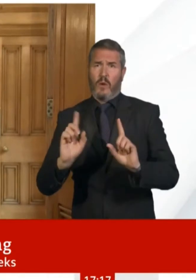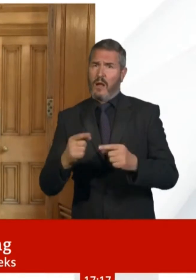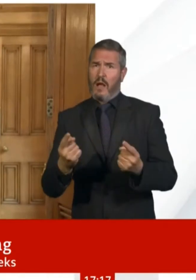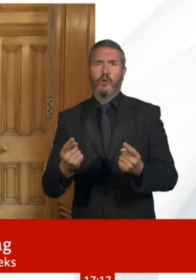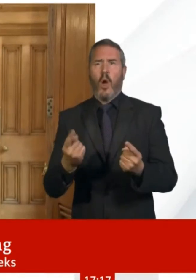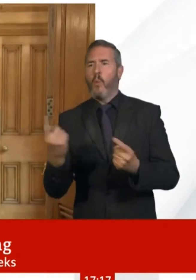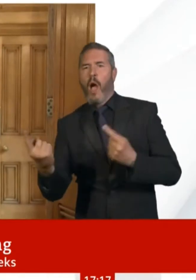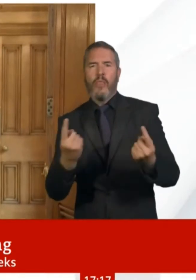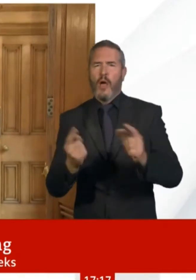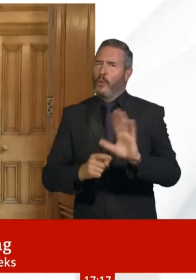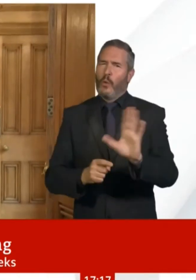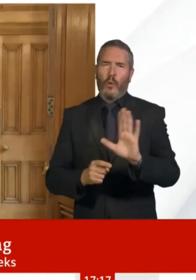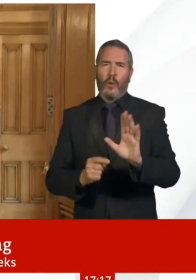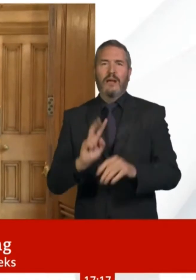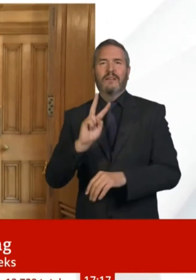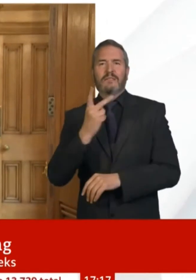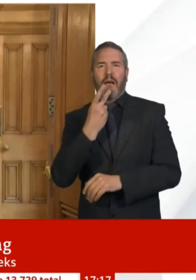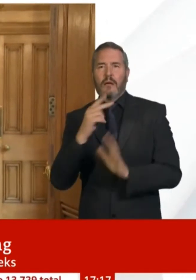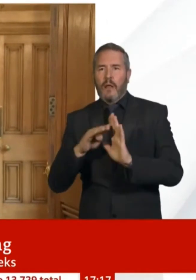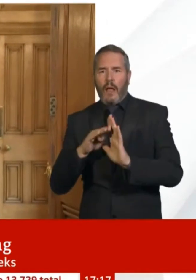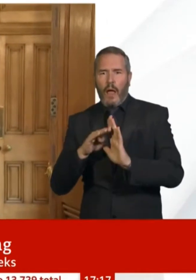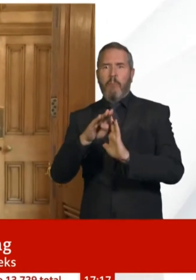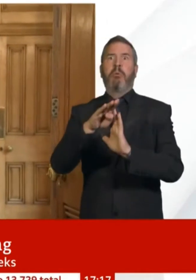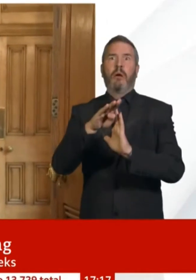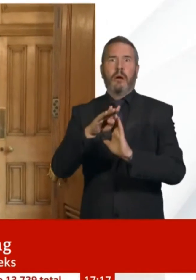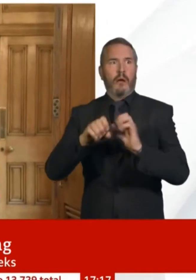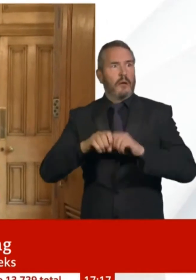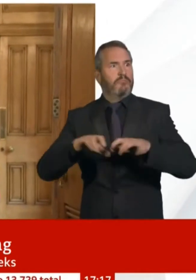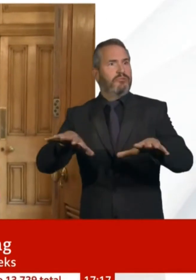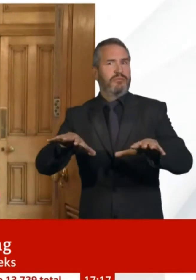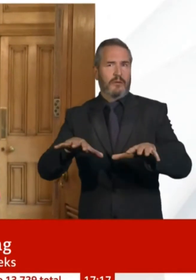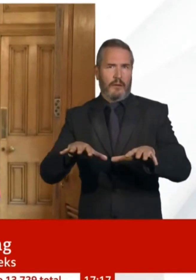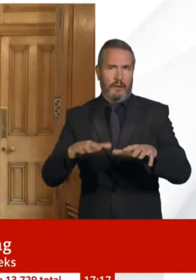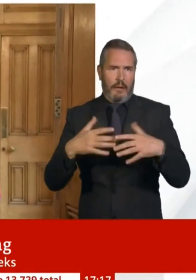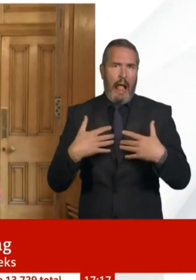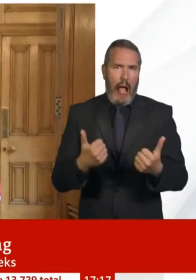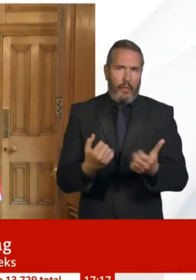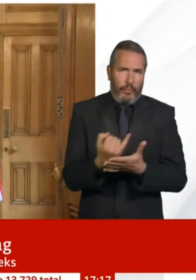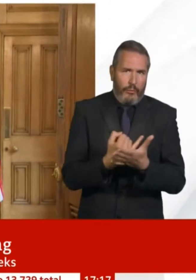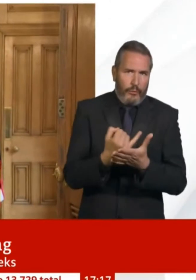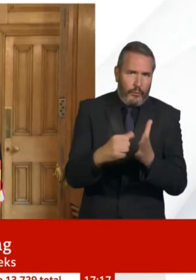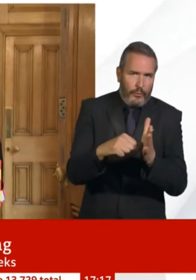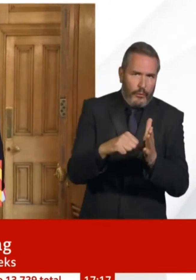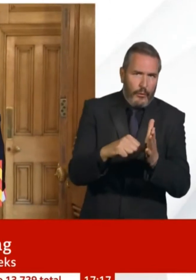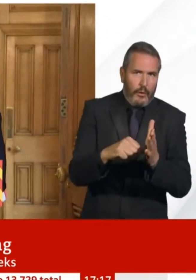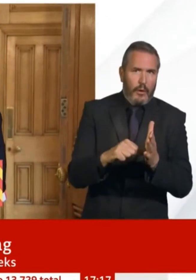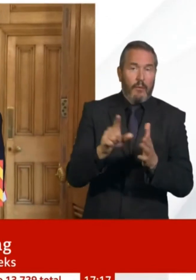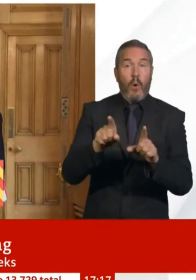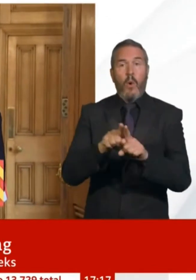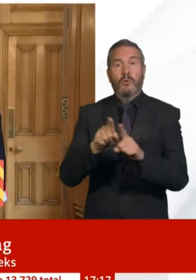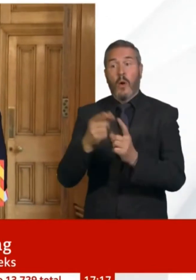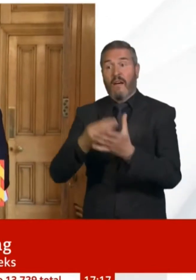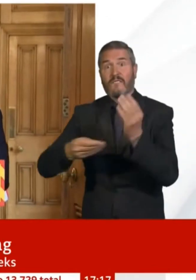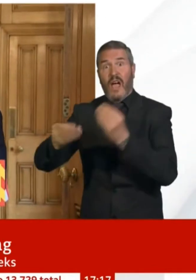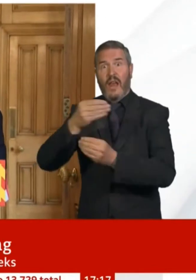here. If we get a second peak, it's not just damaging for people's health and for public safety, and we'll also